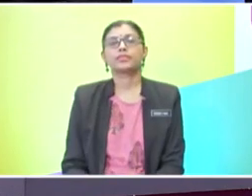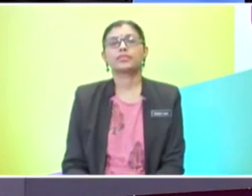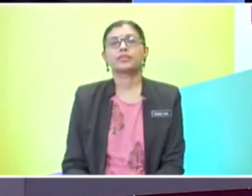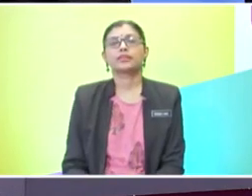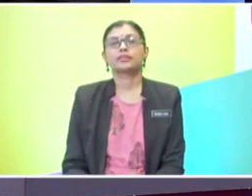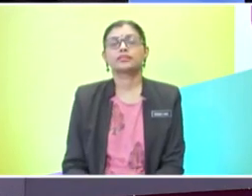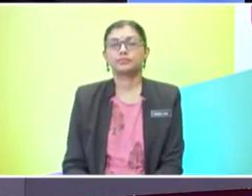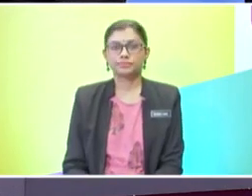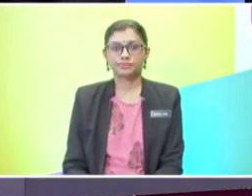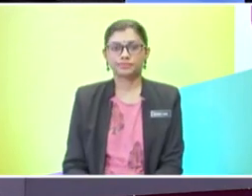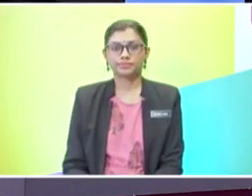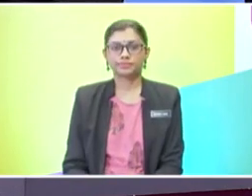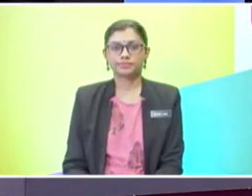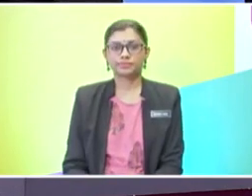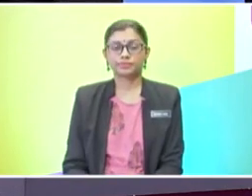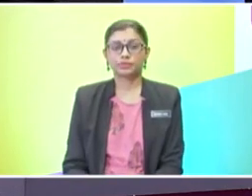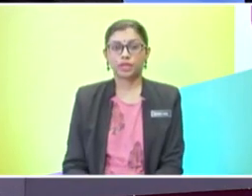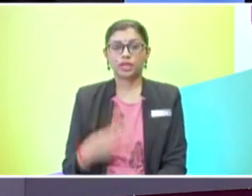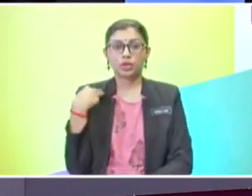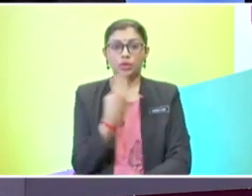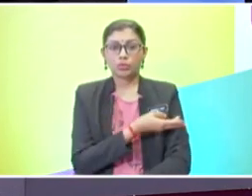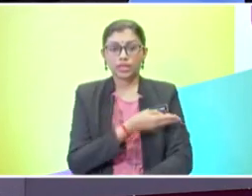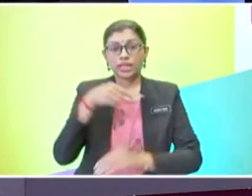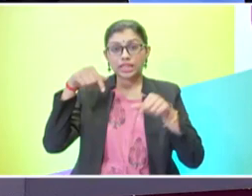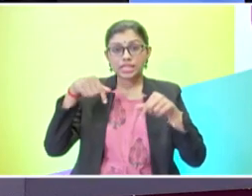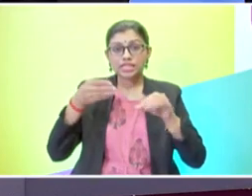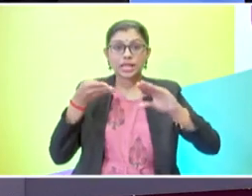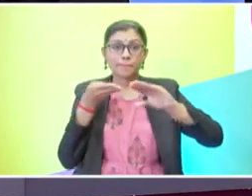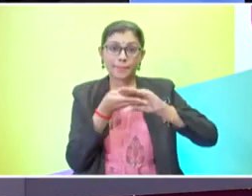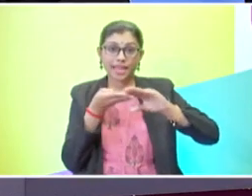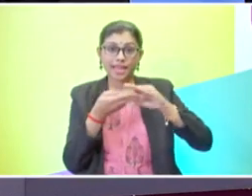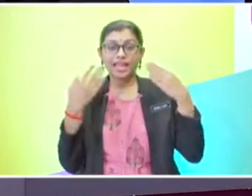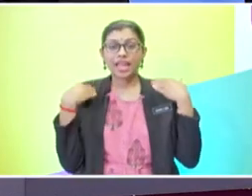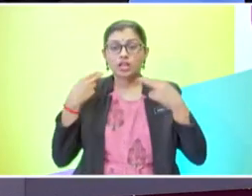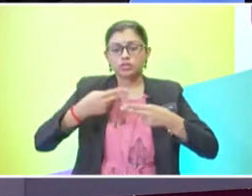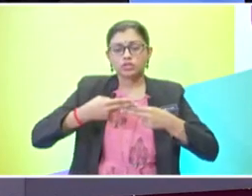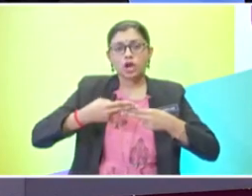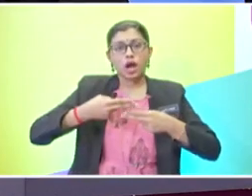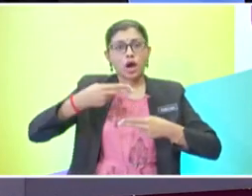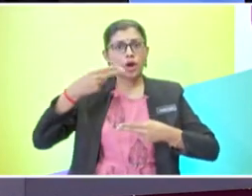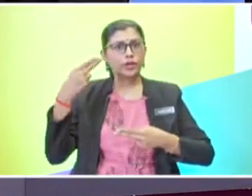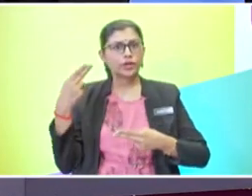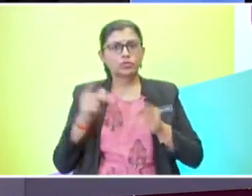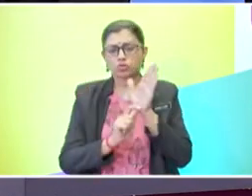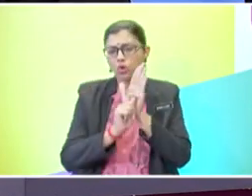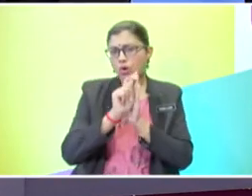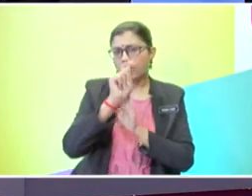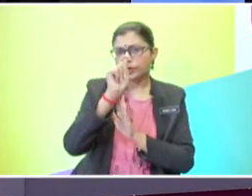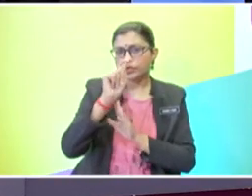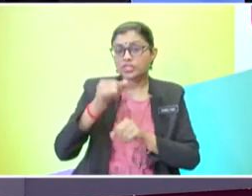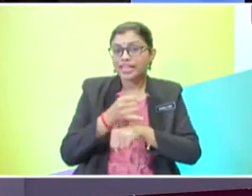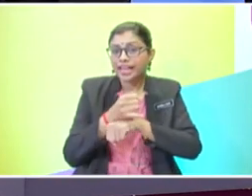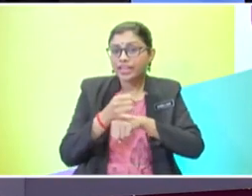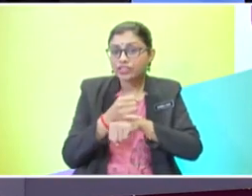knowledge, we are giving the highest interest rate for FD, that is about 8% in the town. Oh, okay, okay.